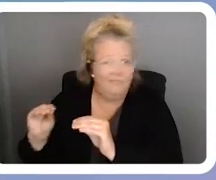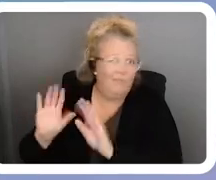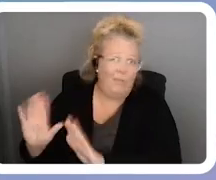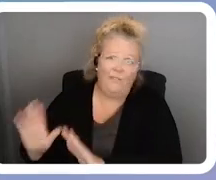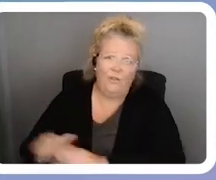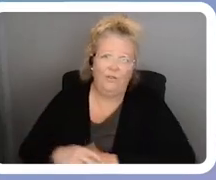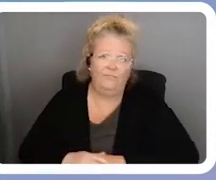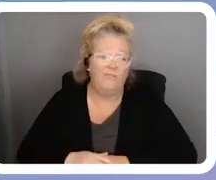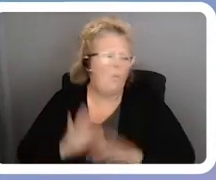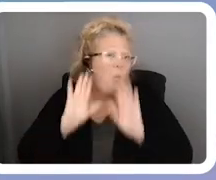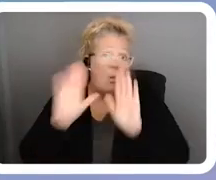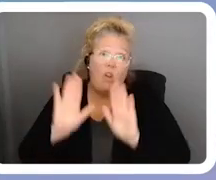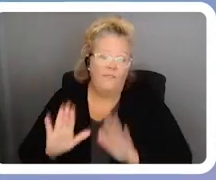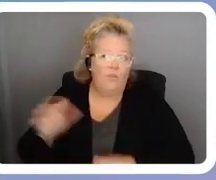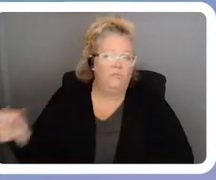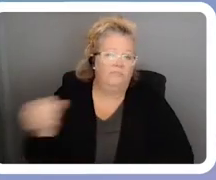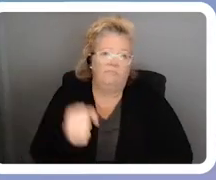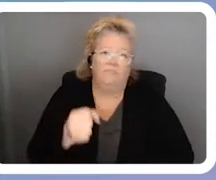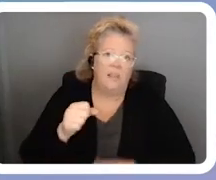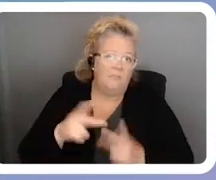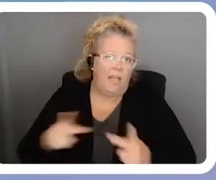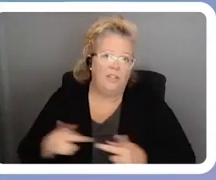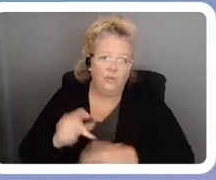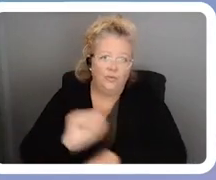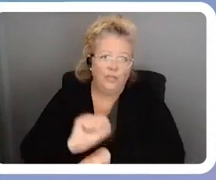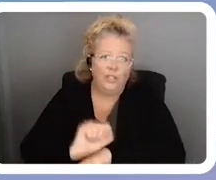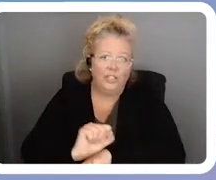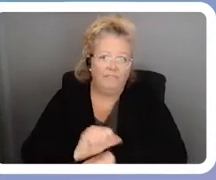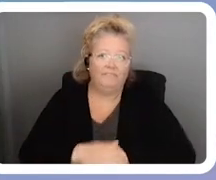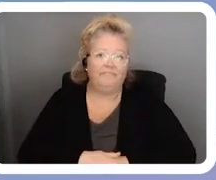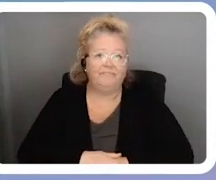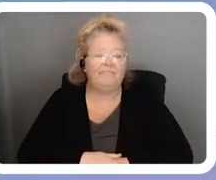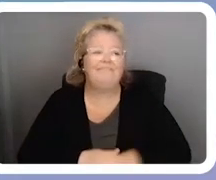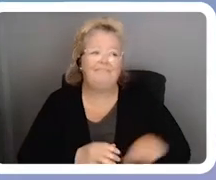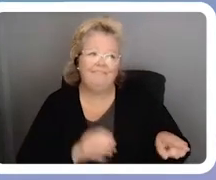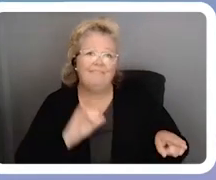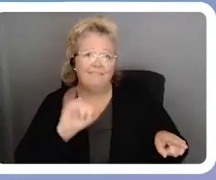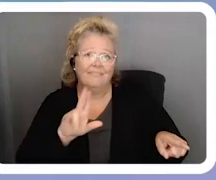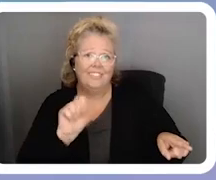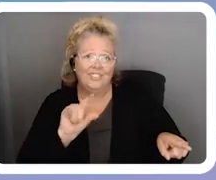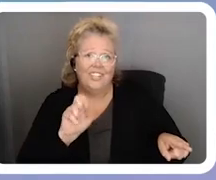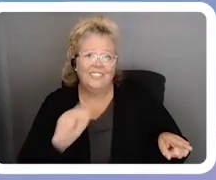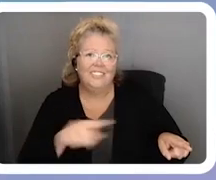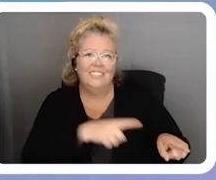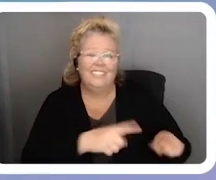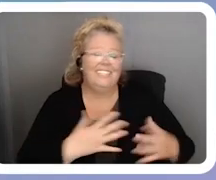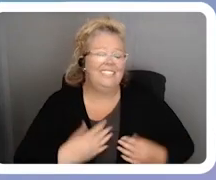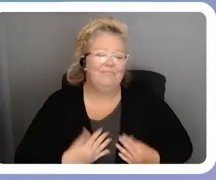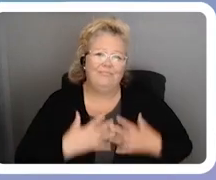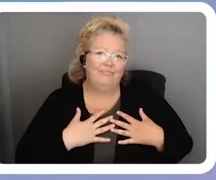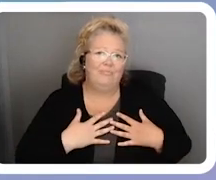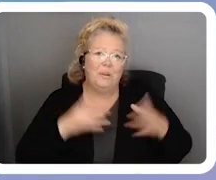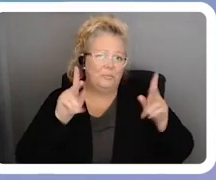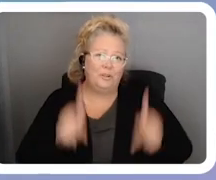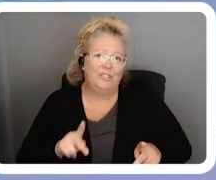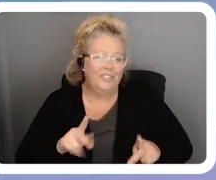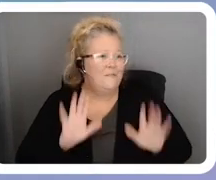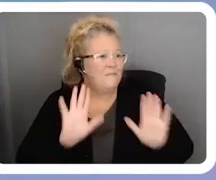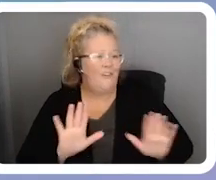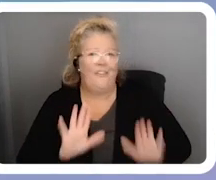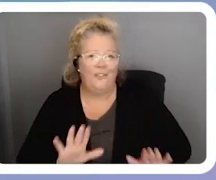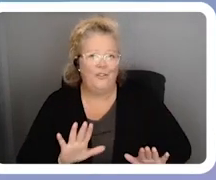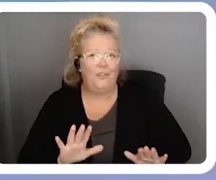placement. I think Justin's just one of like the most inspiring people you'll ever meet in your life, and I'm really proud to be a part of his